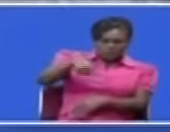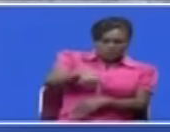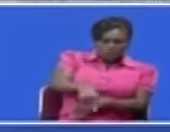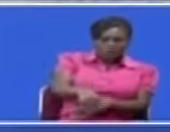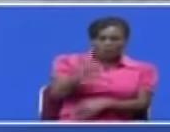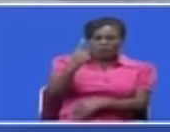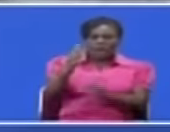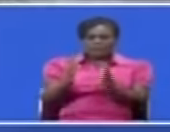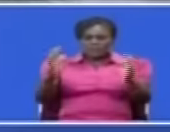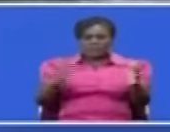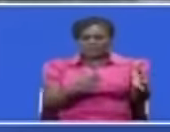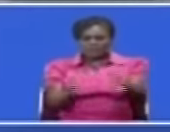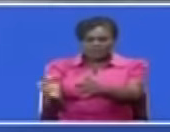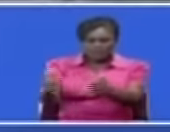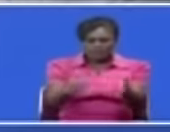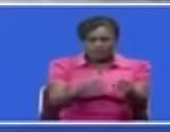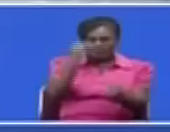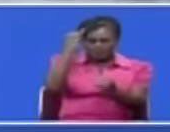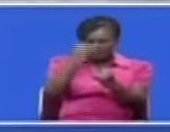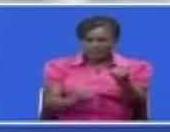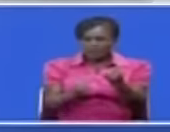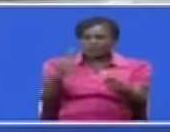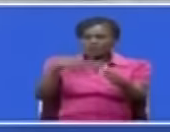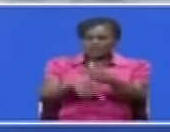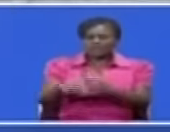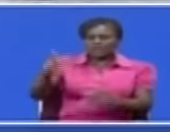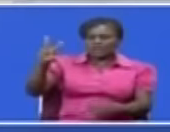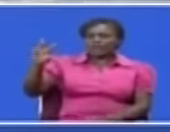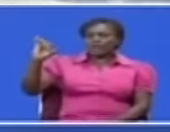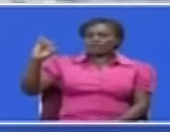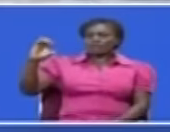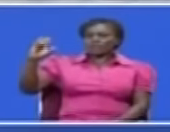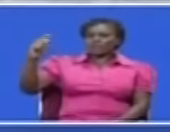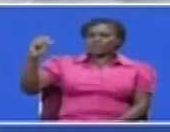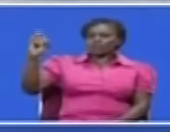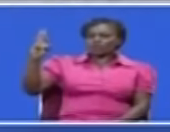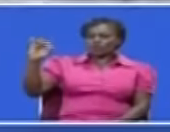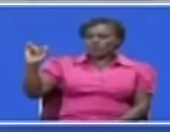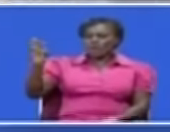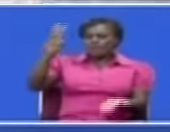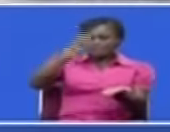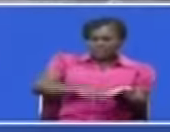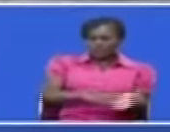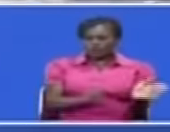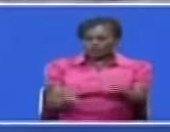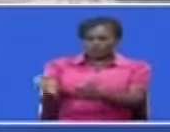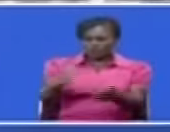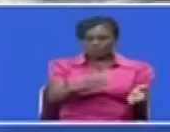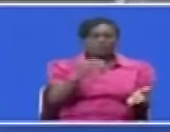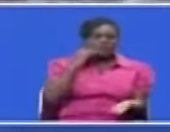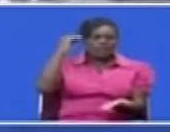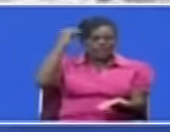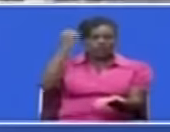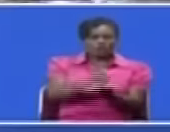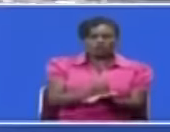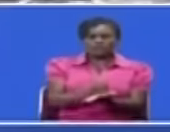one big river that eventually discharges into Lake Victoria. Migori River has its headwaters in